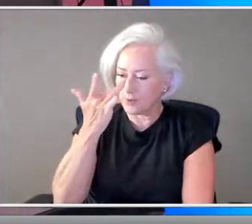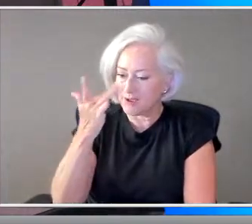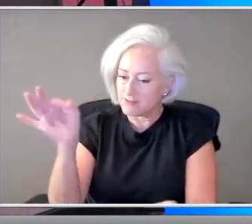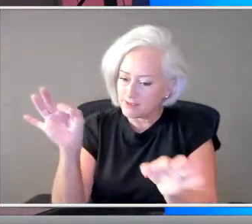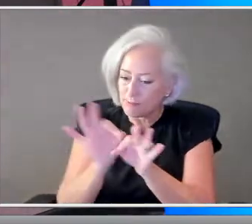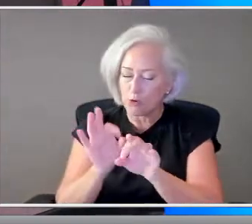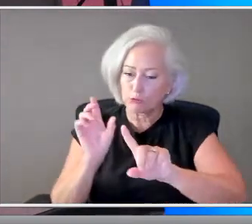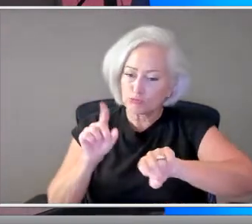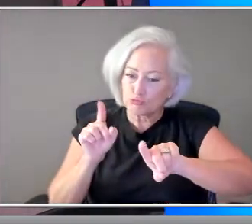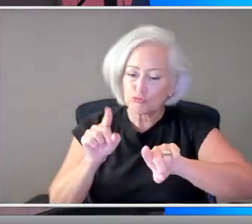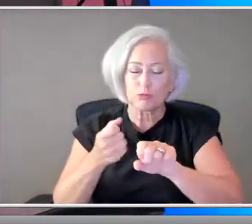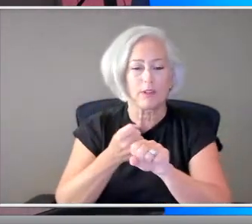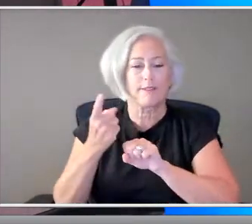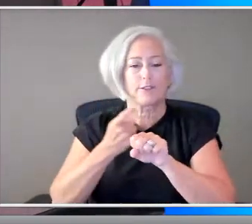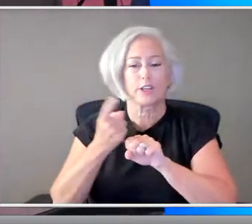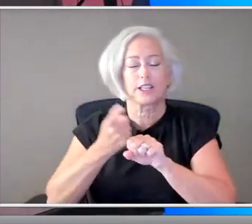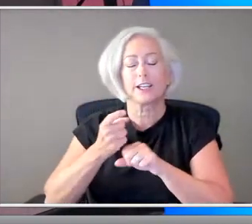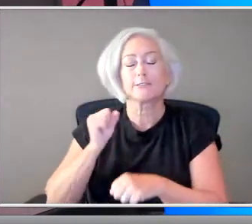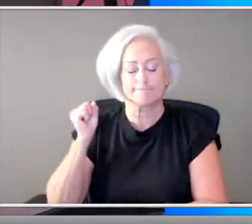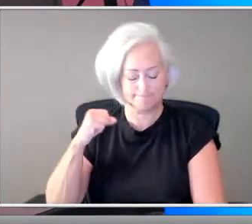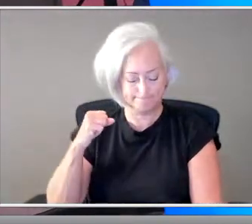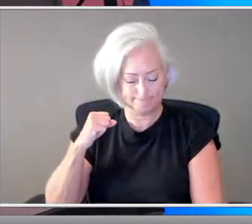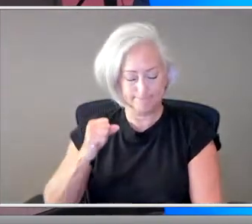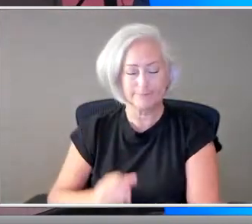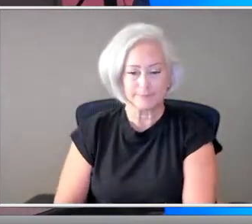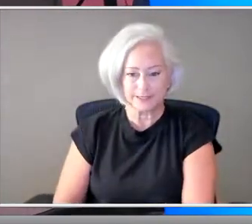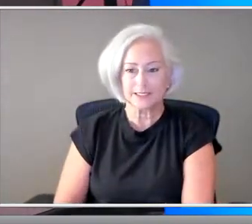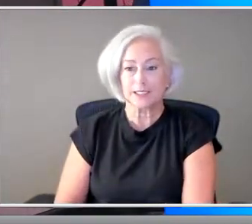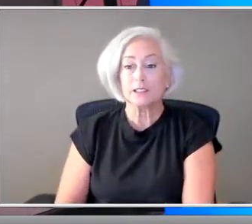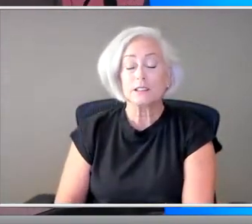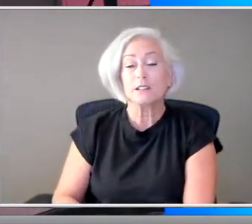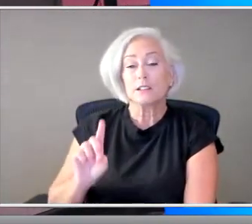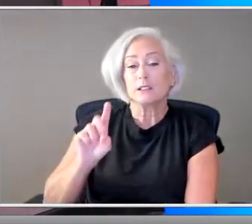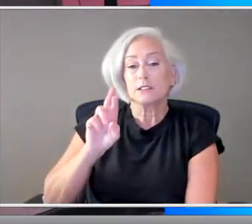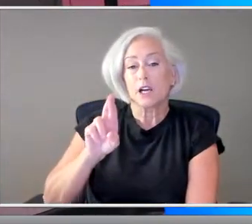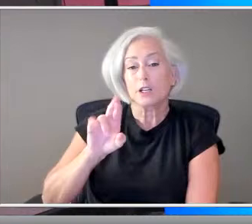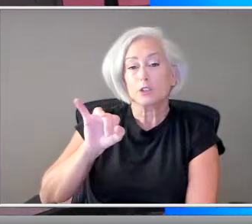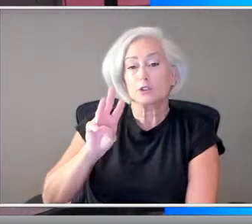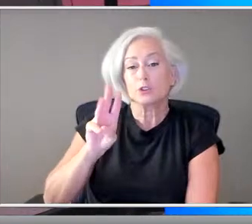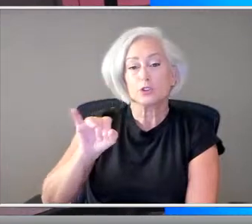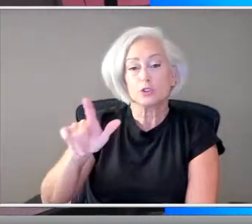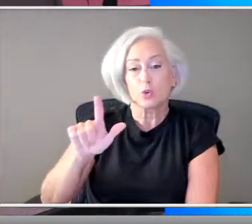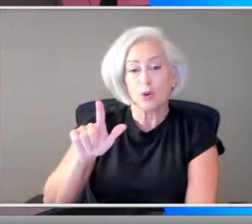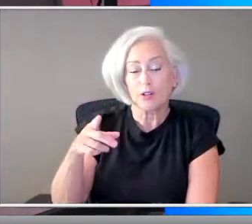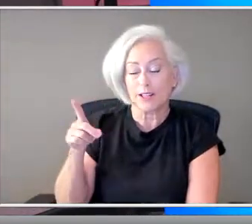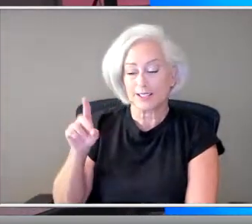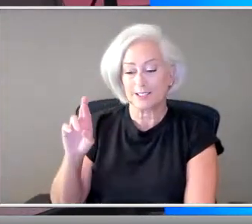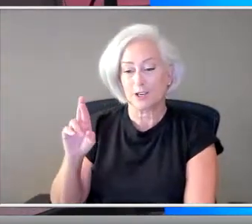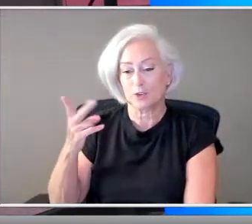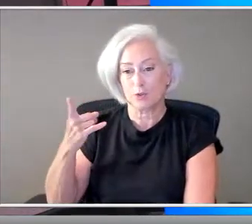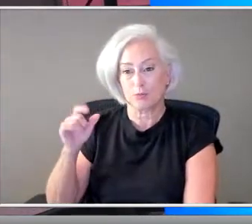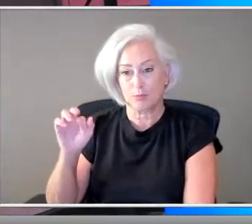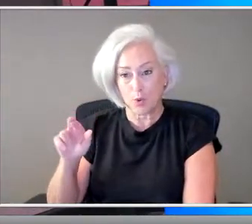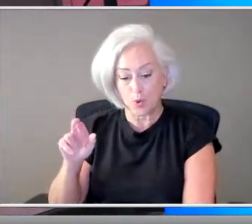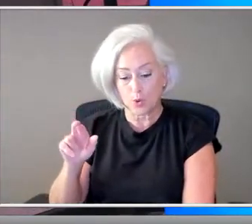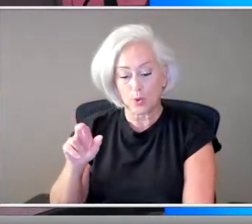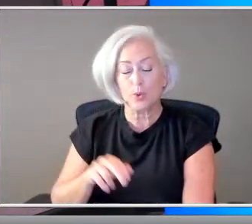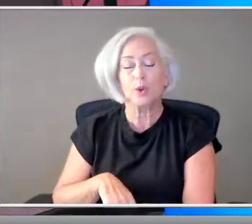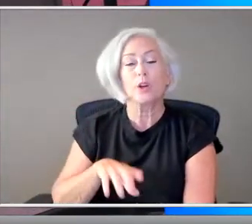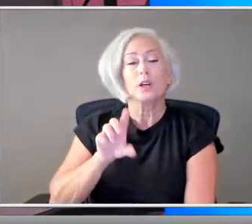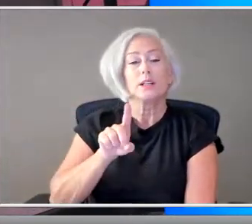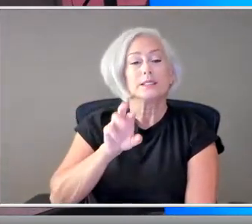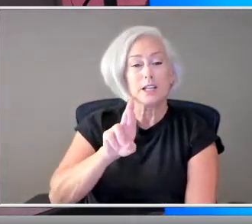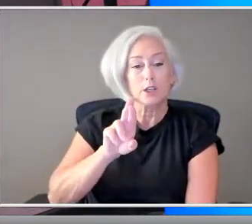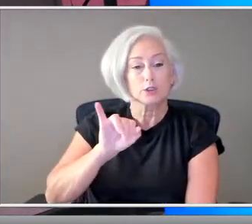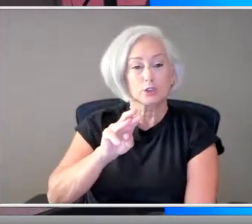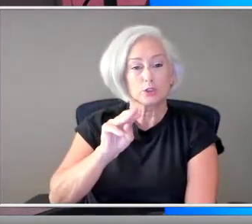year. Absolutely, absolutely. Now, Dr. Jewell and Dr. Porter, I'm going to get to you in a minute. Dr. Jewell, you are